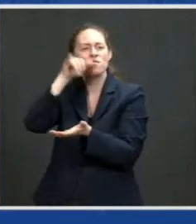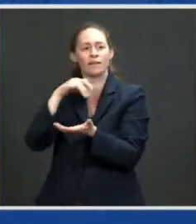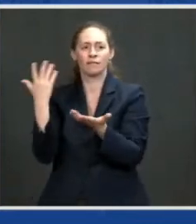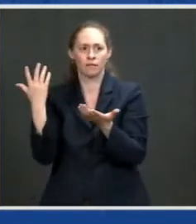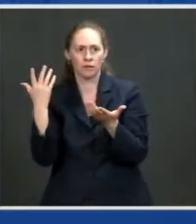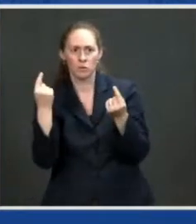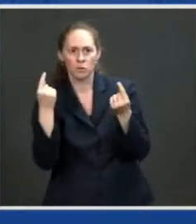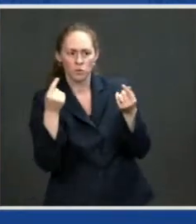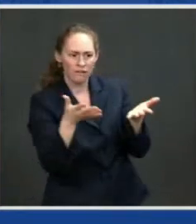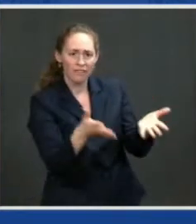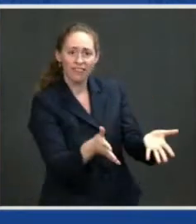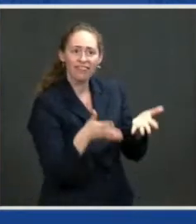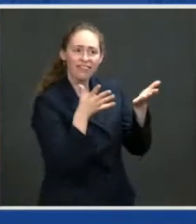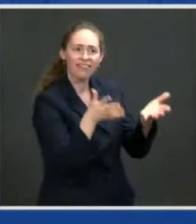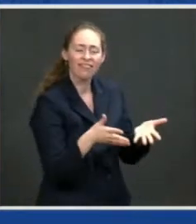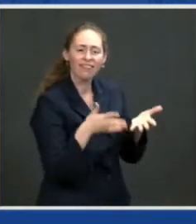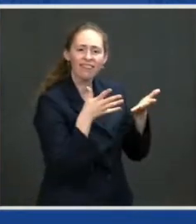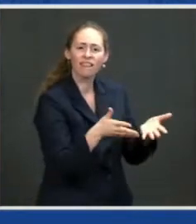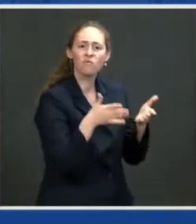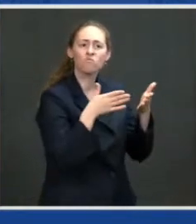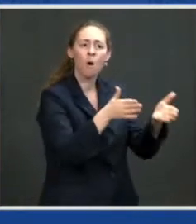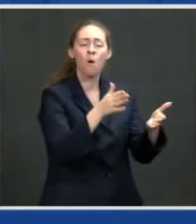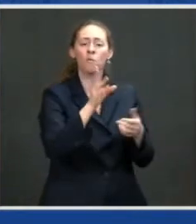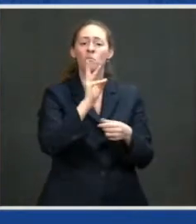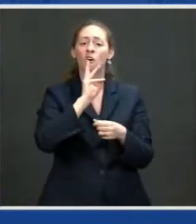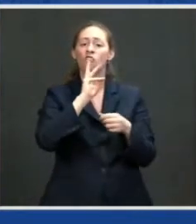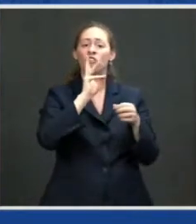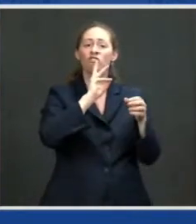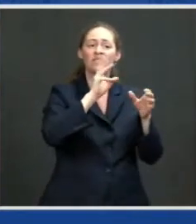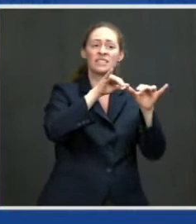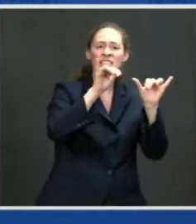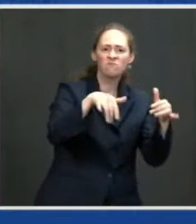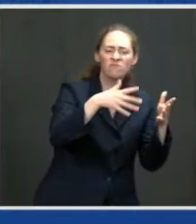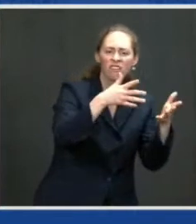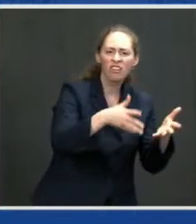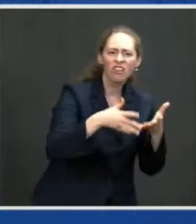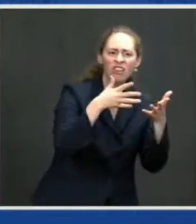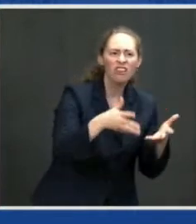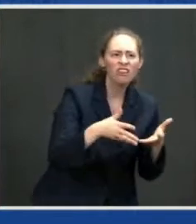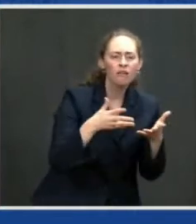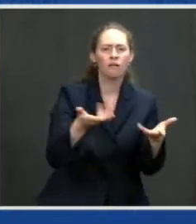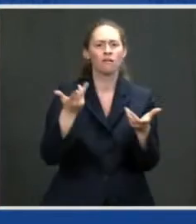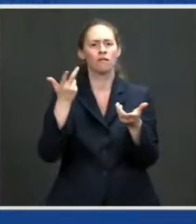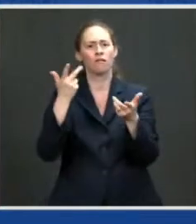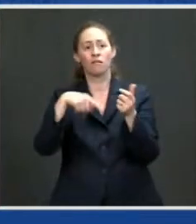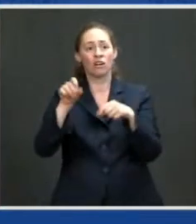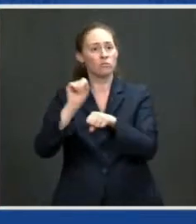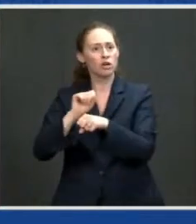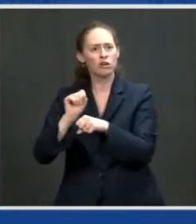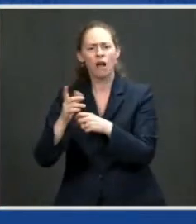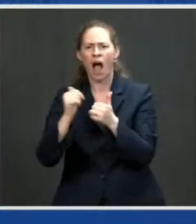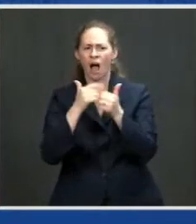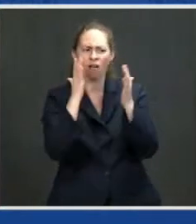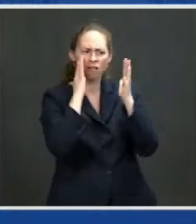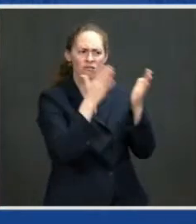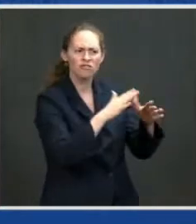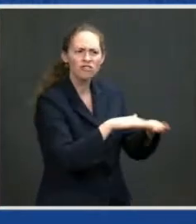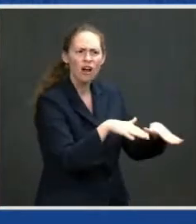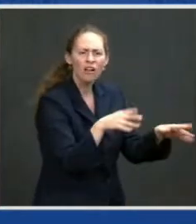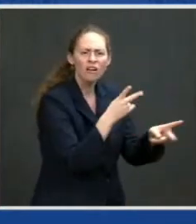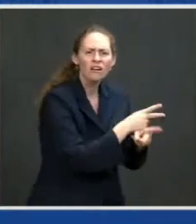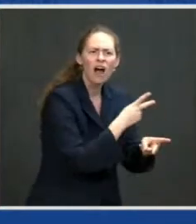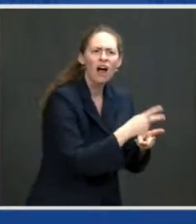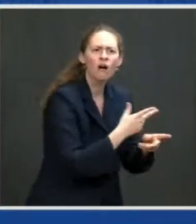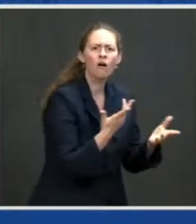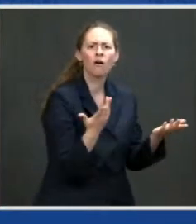or a water system, or help millions of people return to the workforce by helping them afford child care or elder care, or help afford